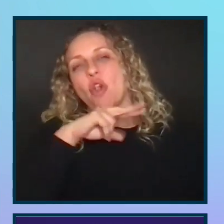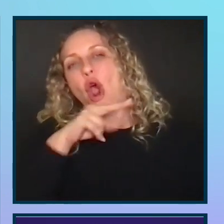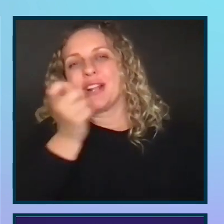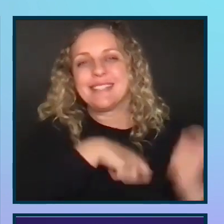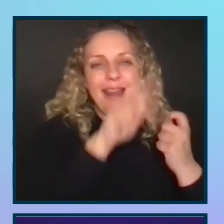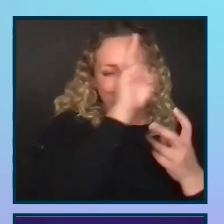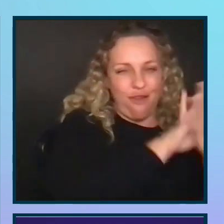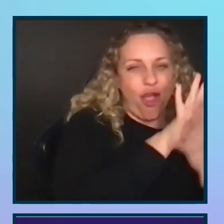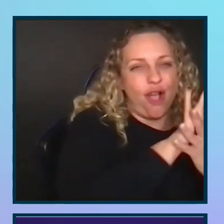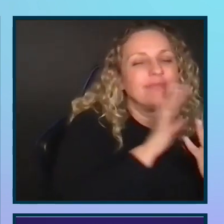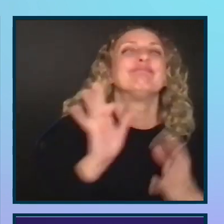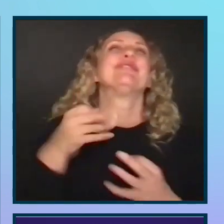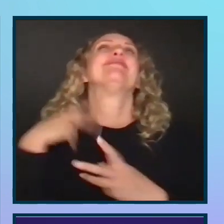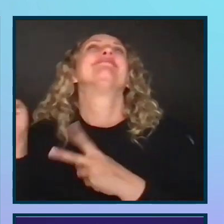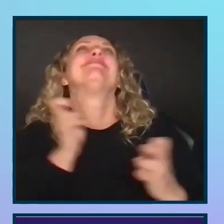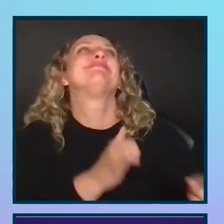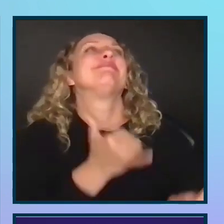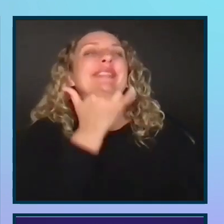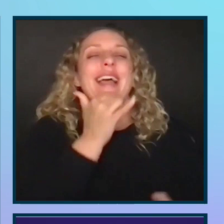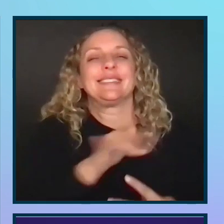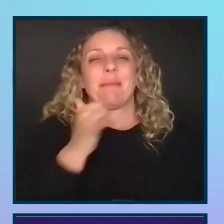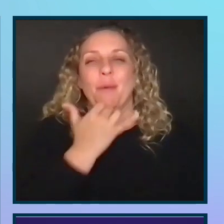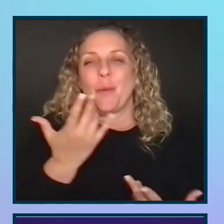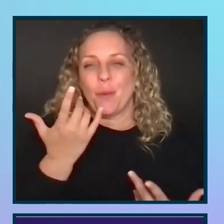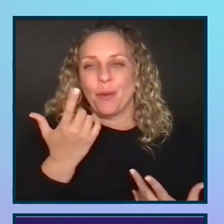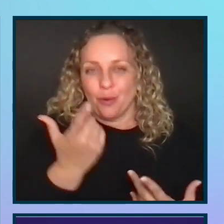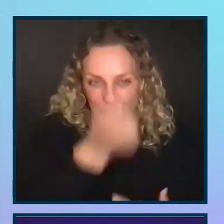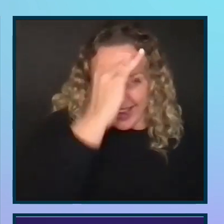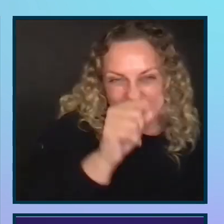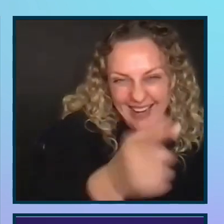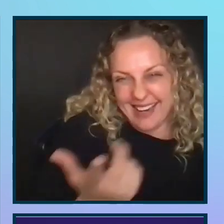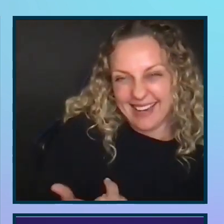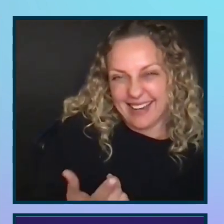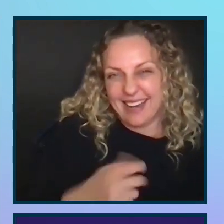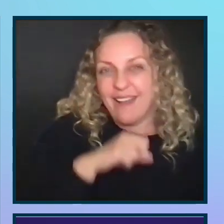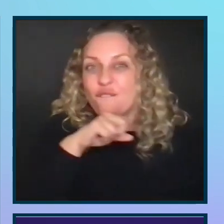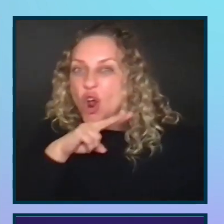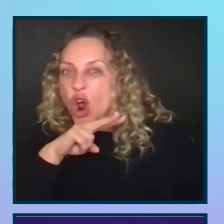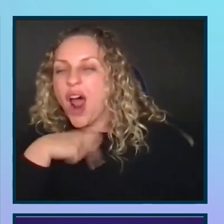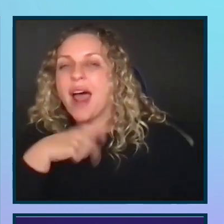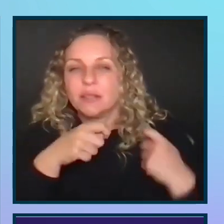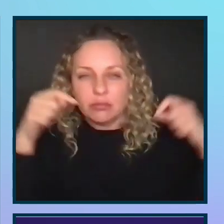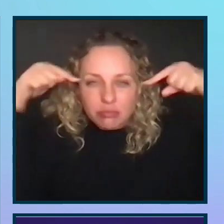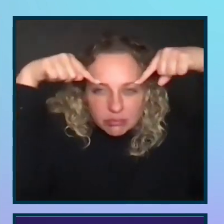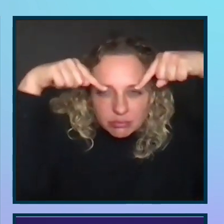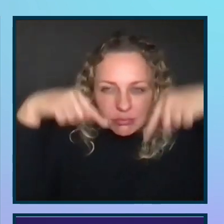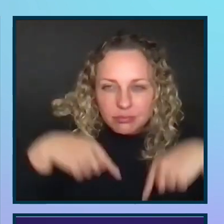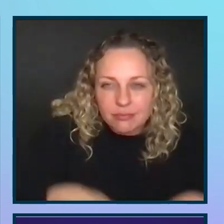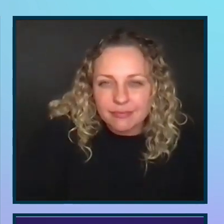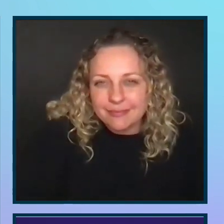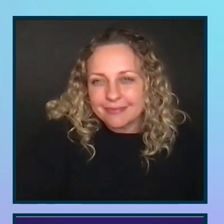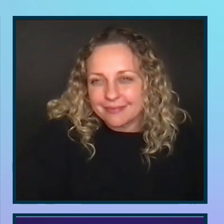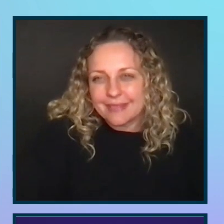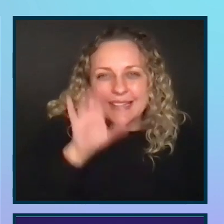that was very perfect because if anybody has brain fog, you get it. And I don't like this frog, so I put evil eyebrows on him. So I have a little